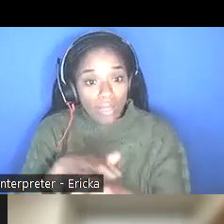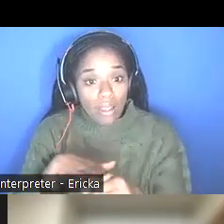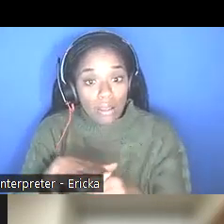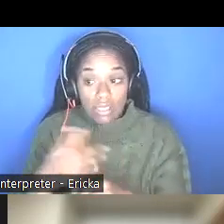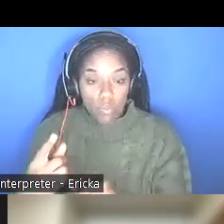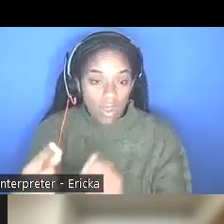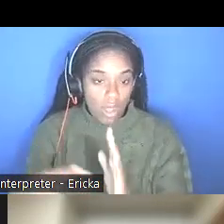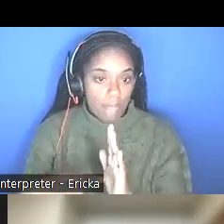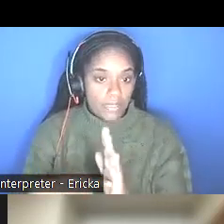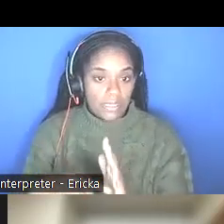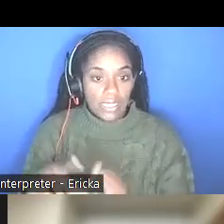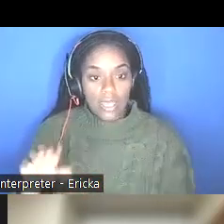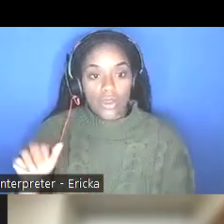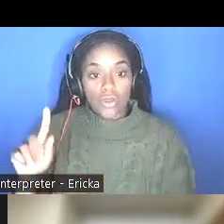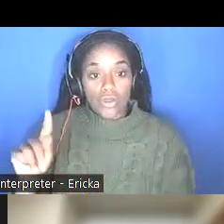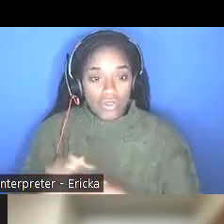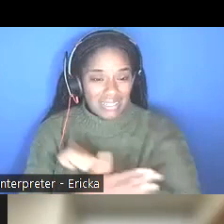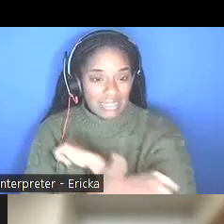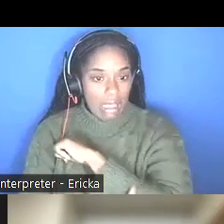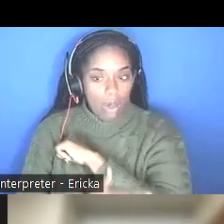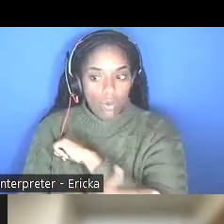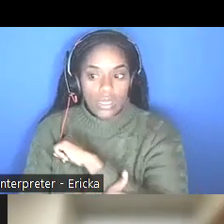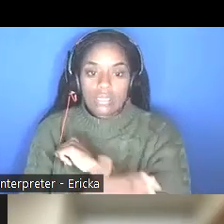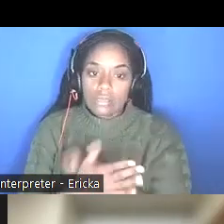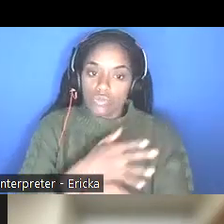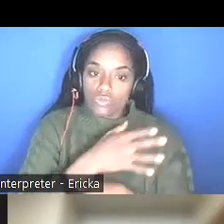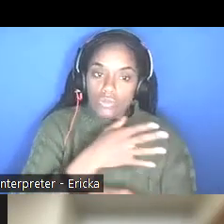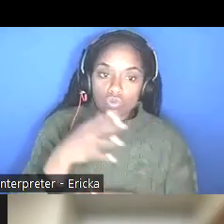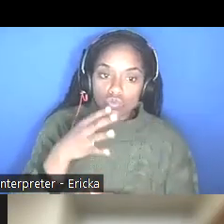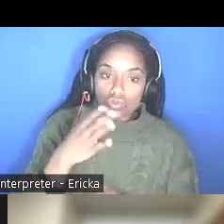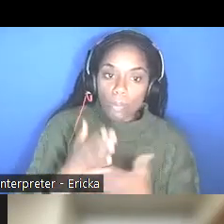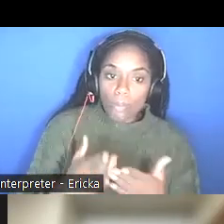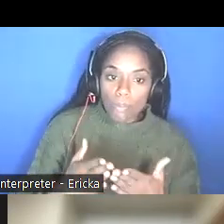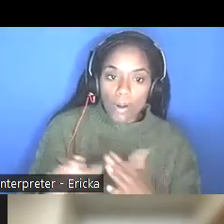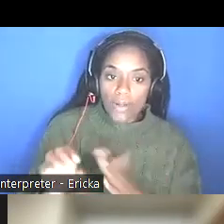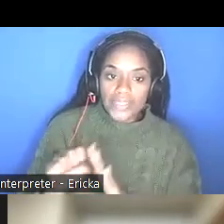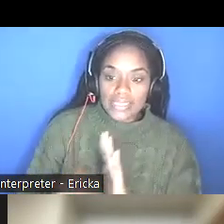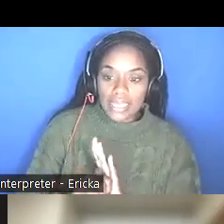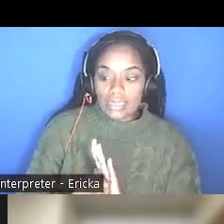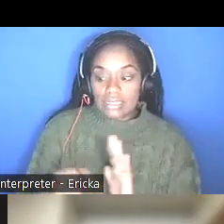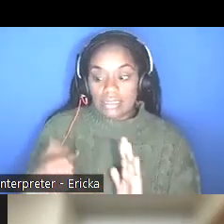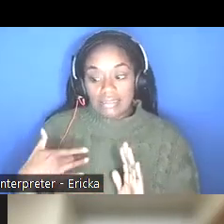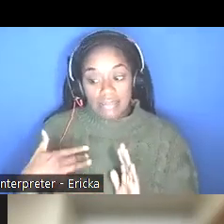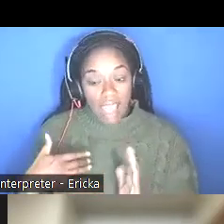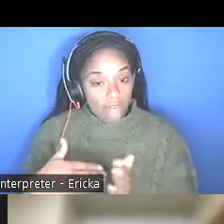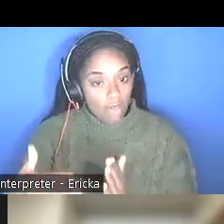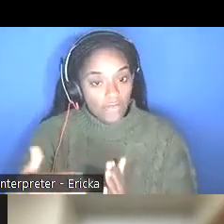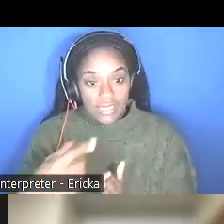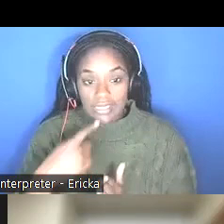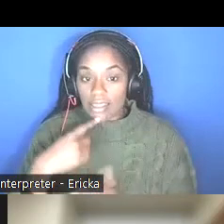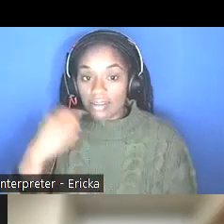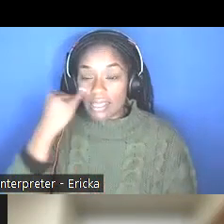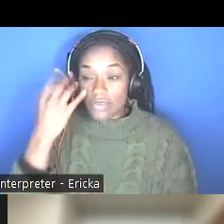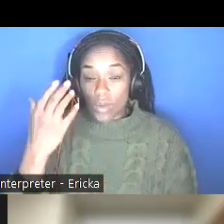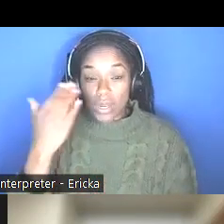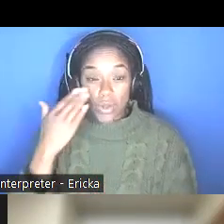County is a very rural part of the state. And I've oftentimes have said, if you want to know what will